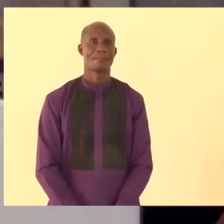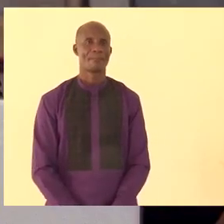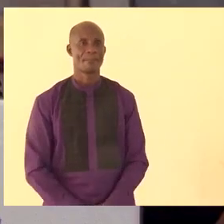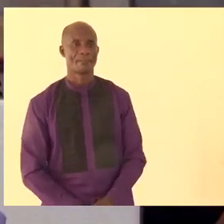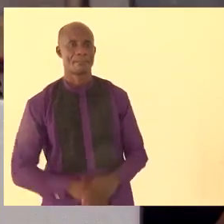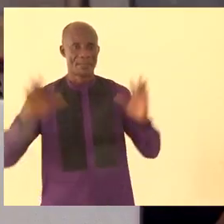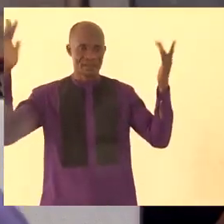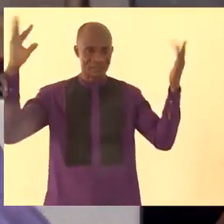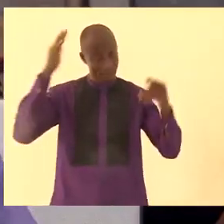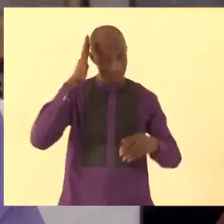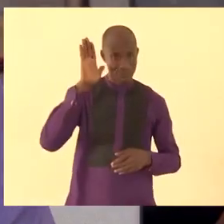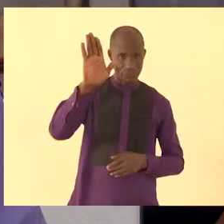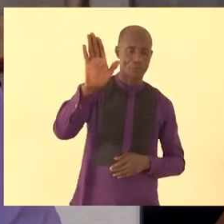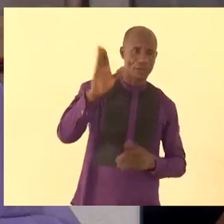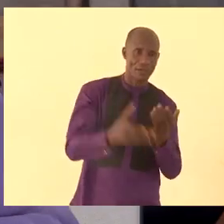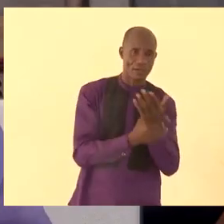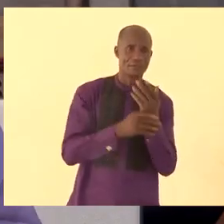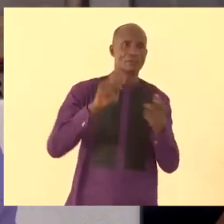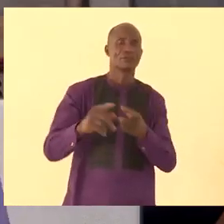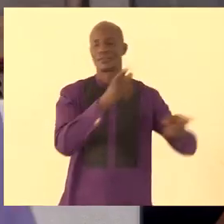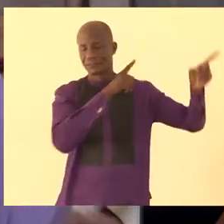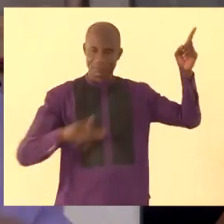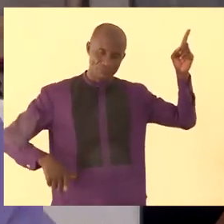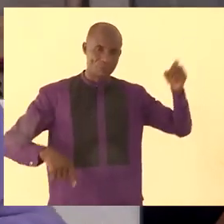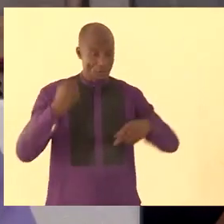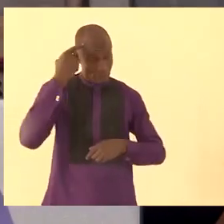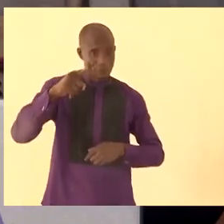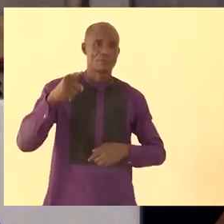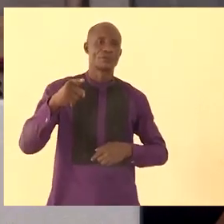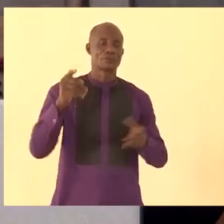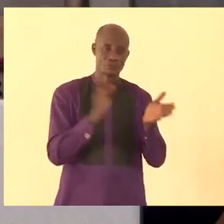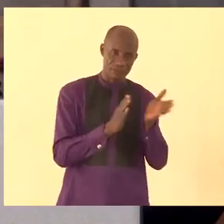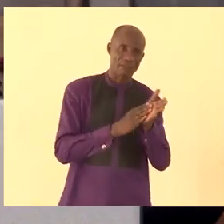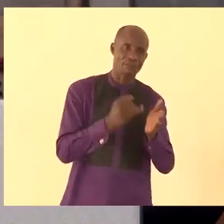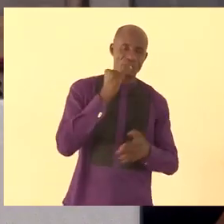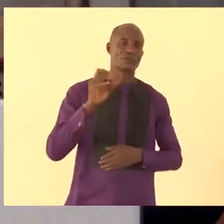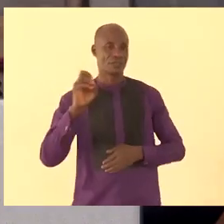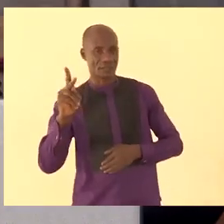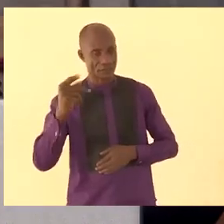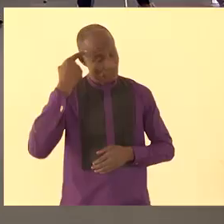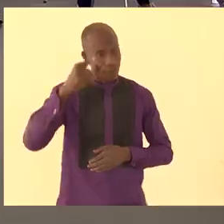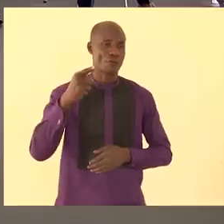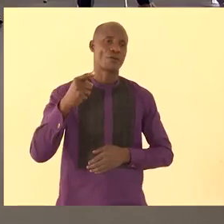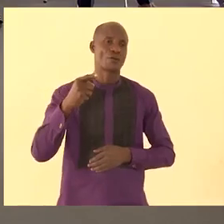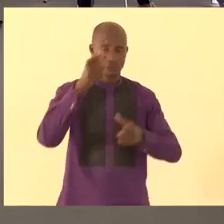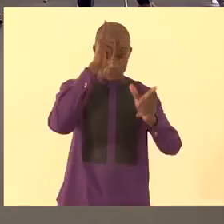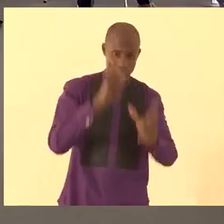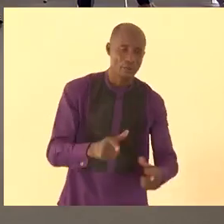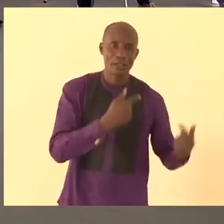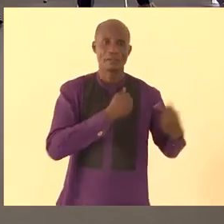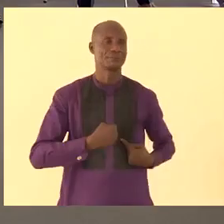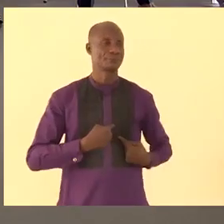Clap your hands to the Lord, for praise is fitting for